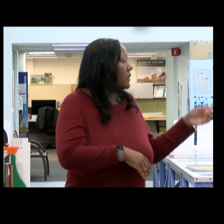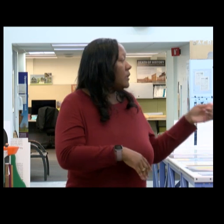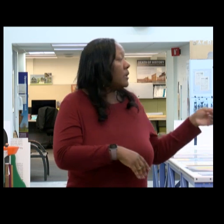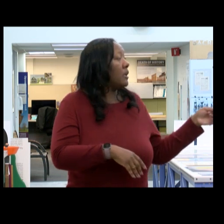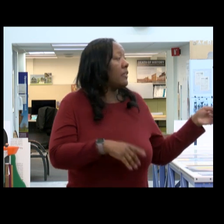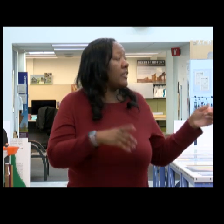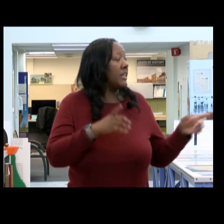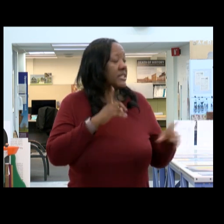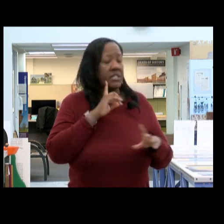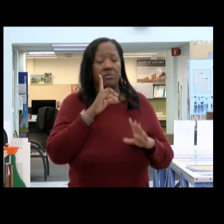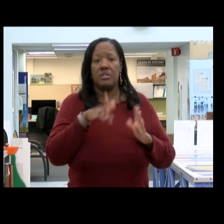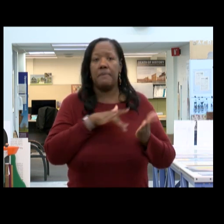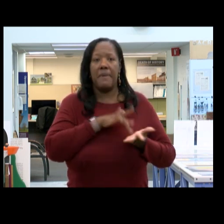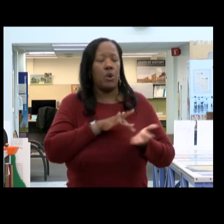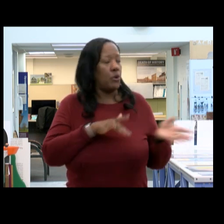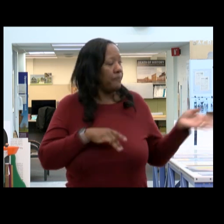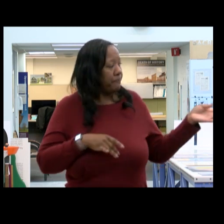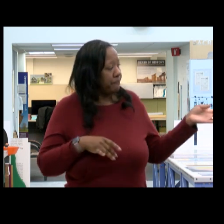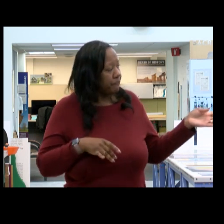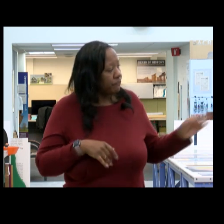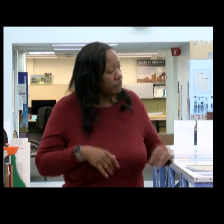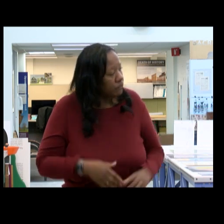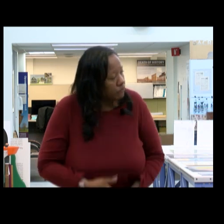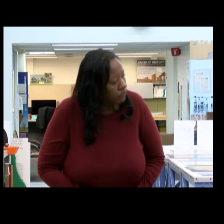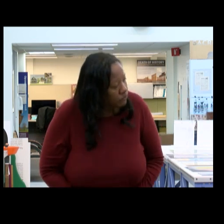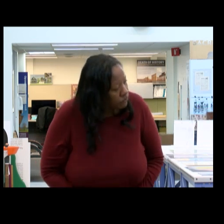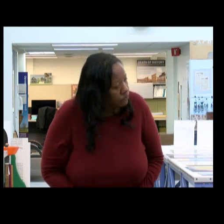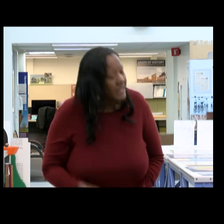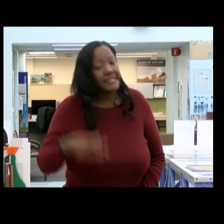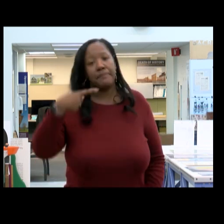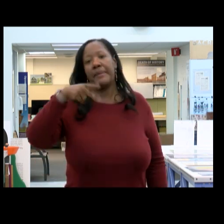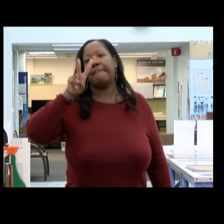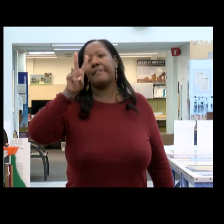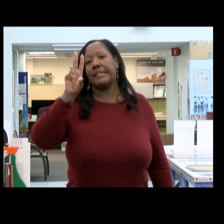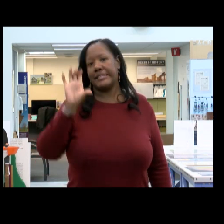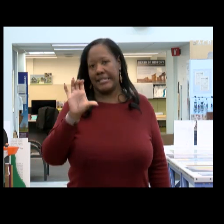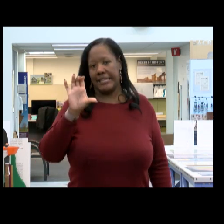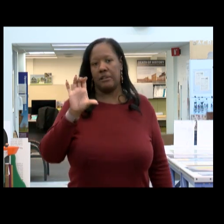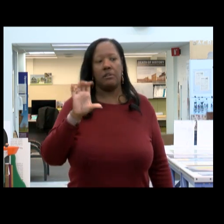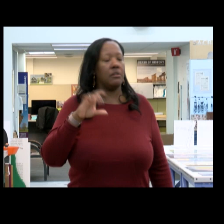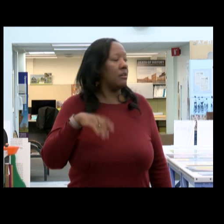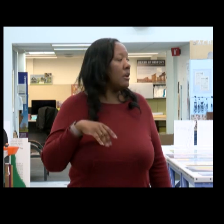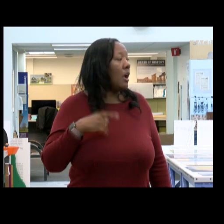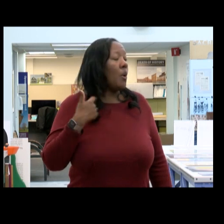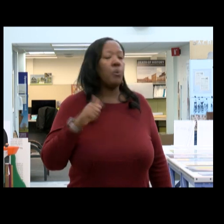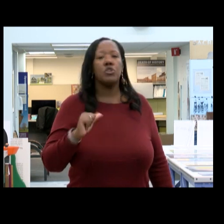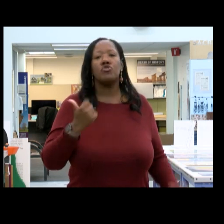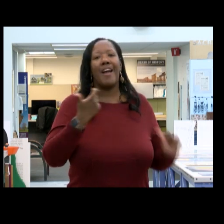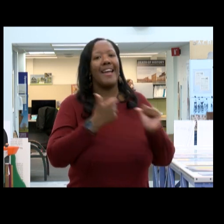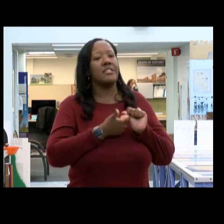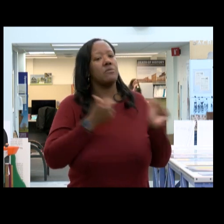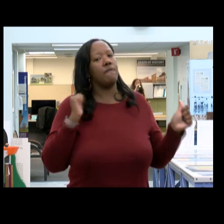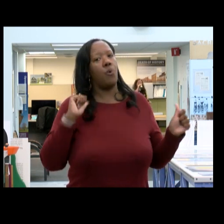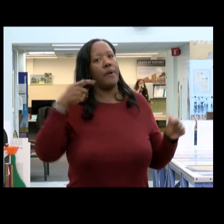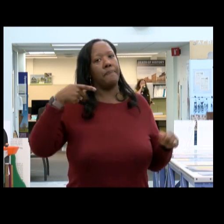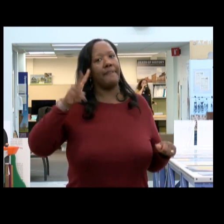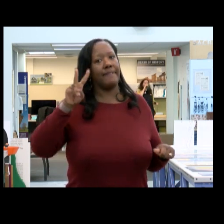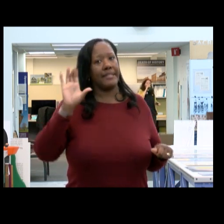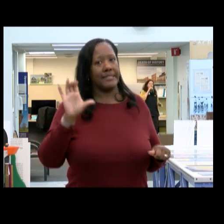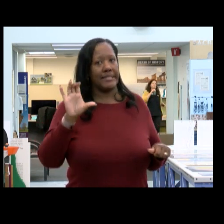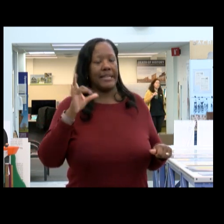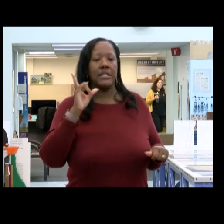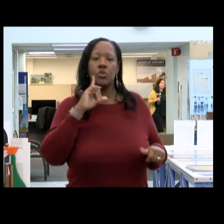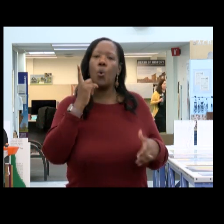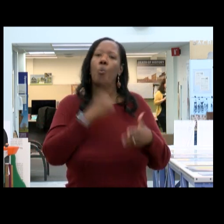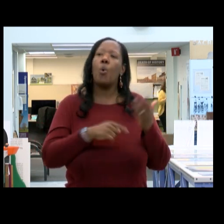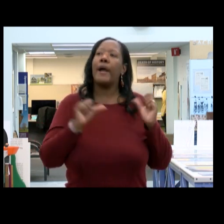Sintra product. It's a PVC. And we're really trying to move away from PVC, so what can we print on that